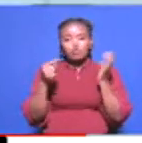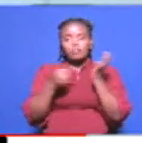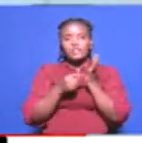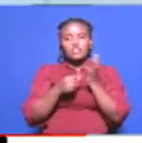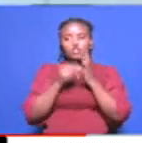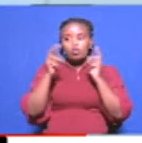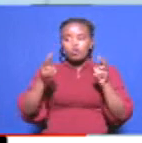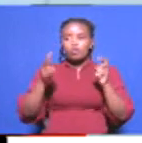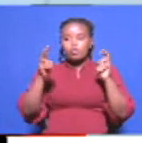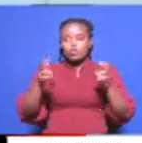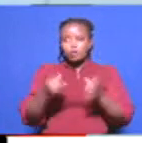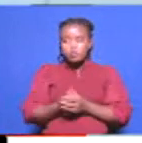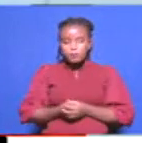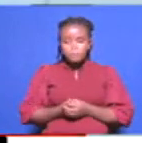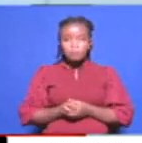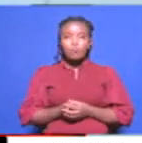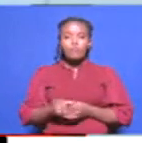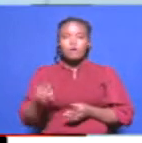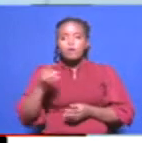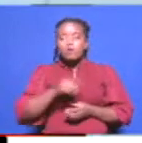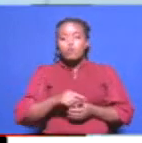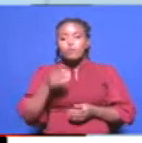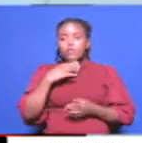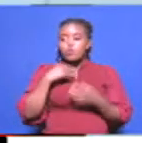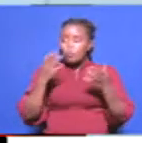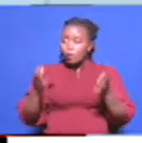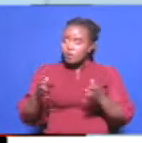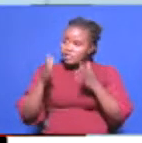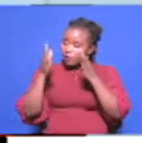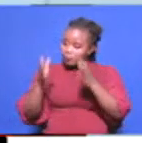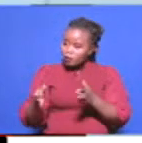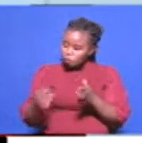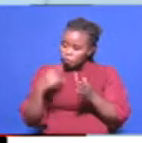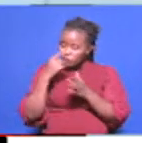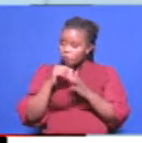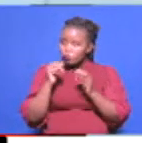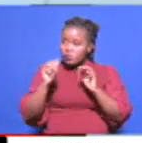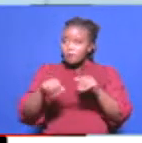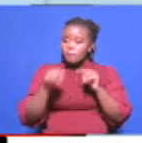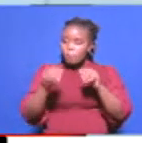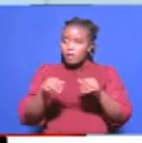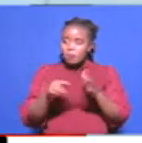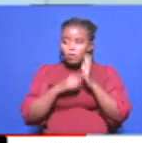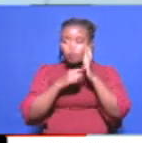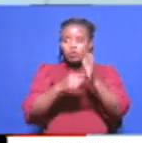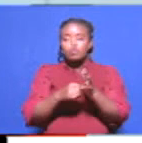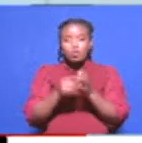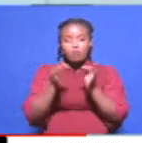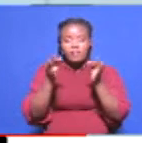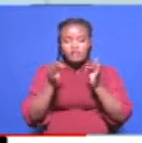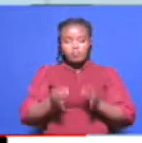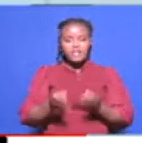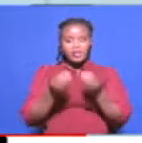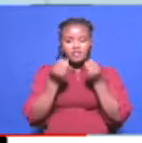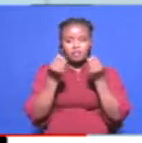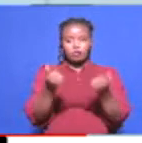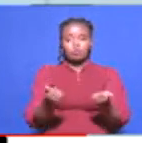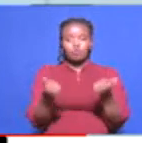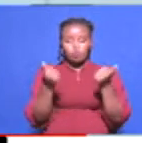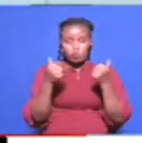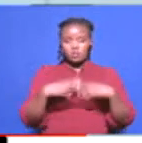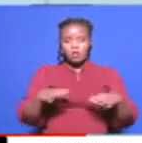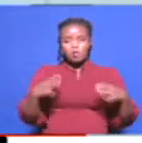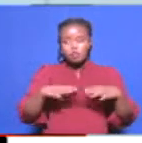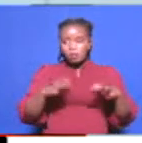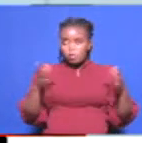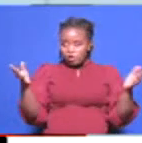for somebody who would be able to offer franchising and financing solutions to people who